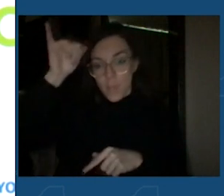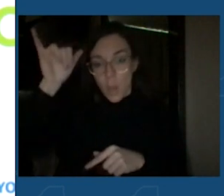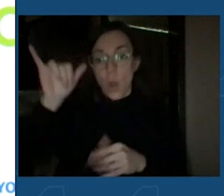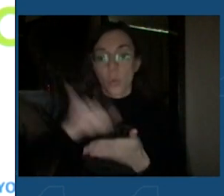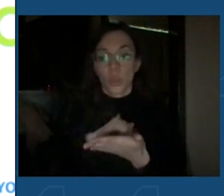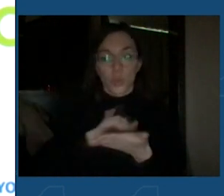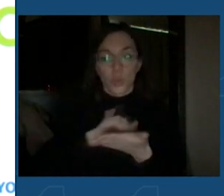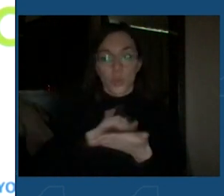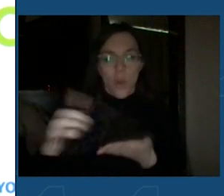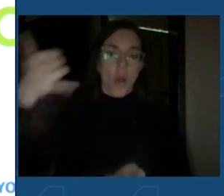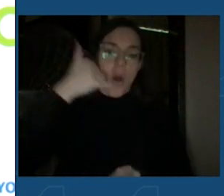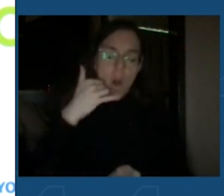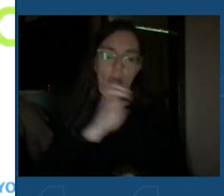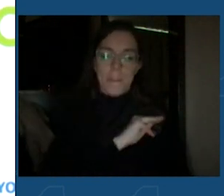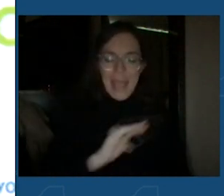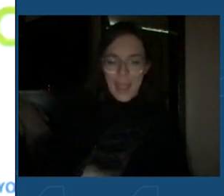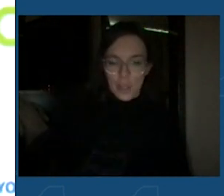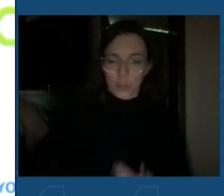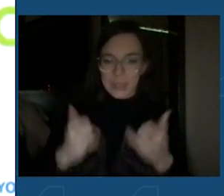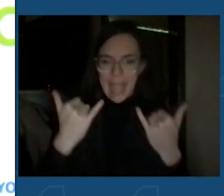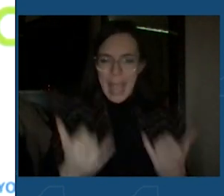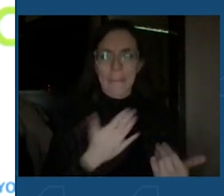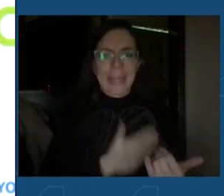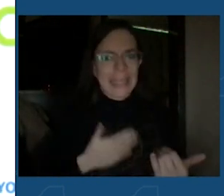and say, for God's sake, send it to me?